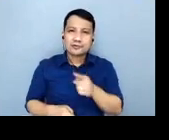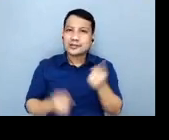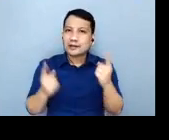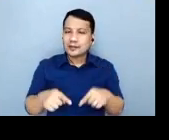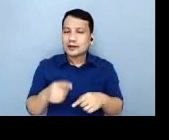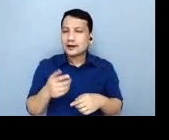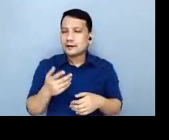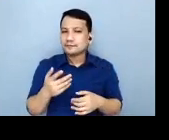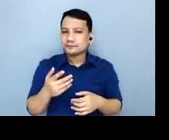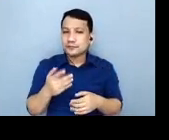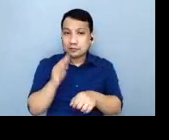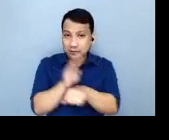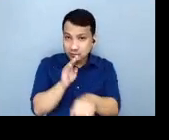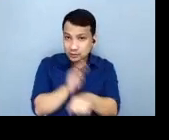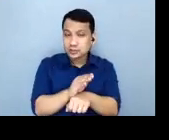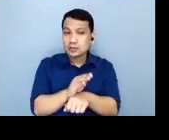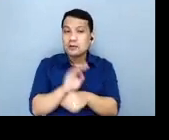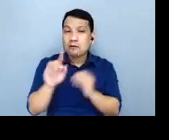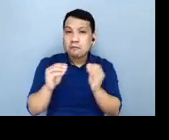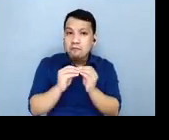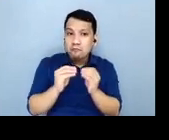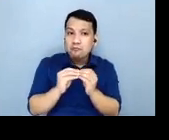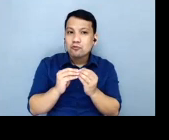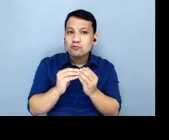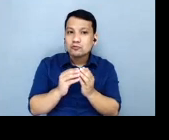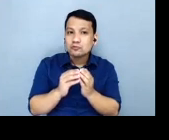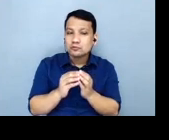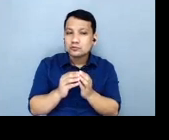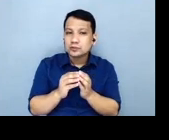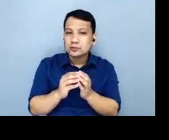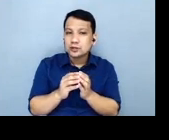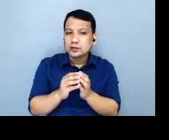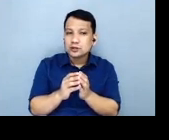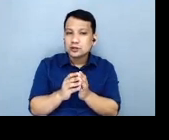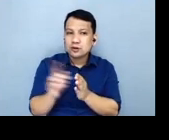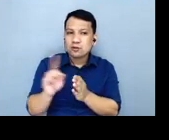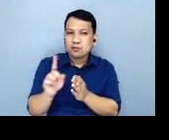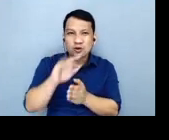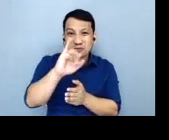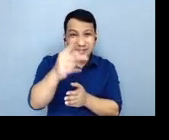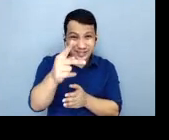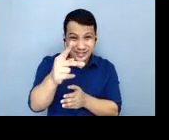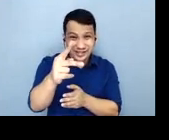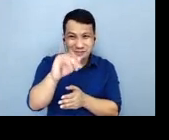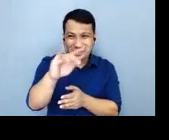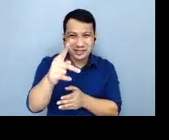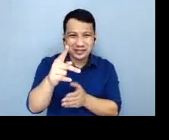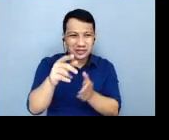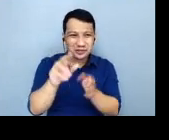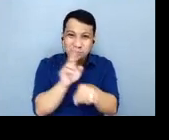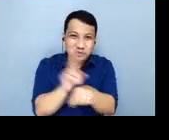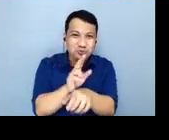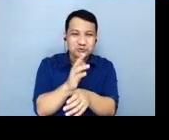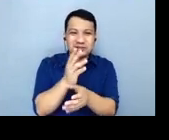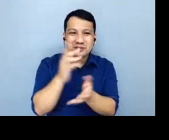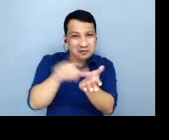is businesses are actually taking a closer look at what are the effects of these inks. So what